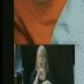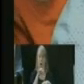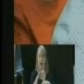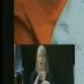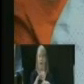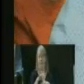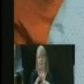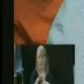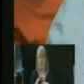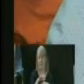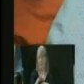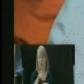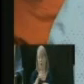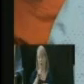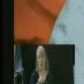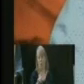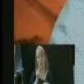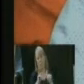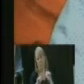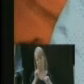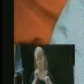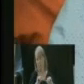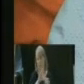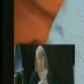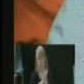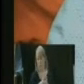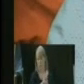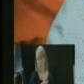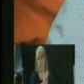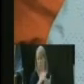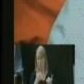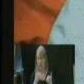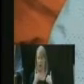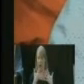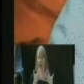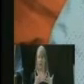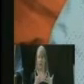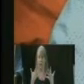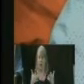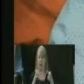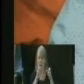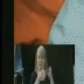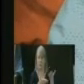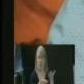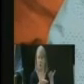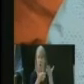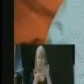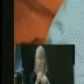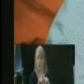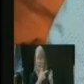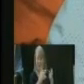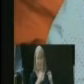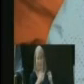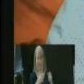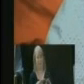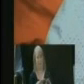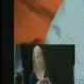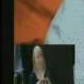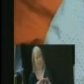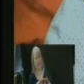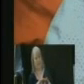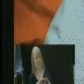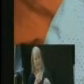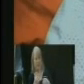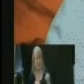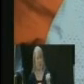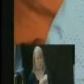low-performing, reconstituted school, and so he had a lot to offer. But that just provided a layer of support that was just really critical for